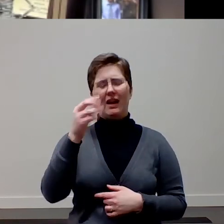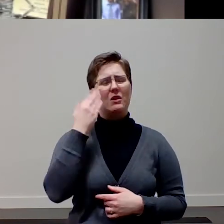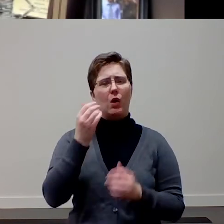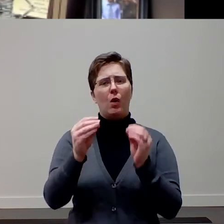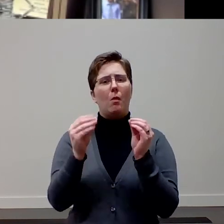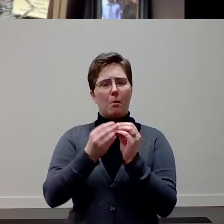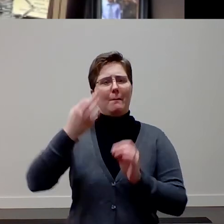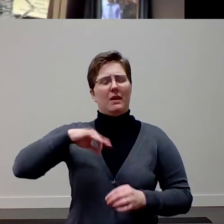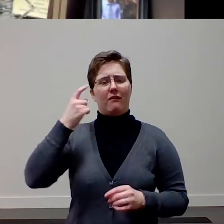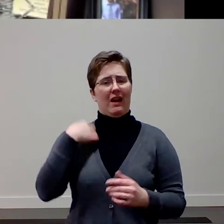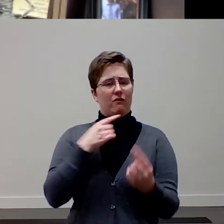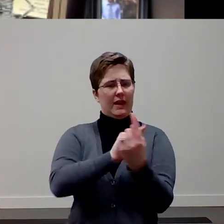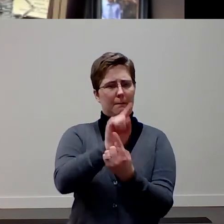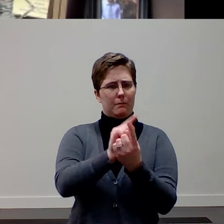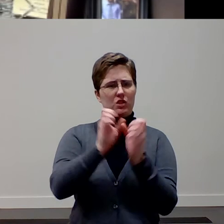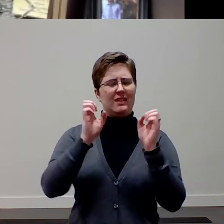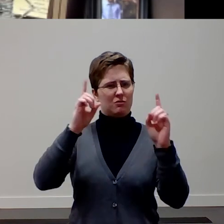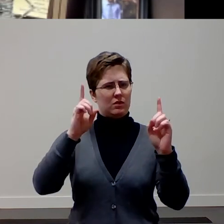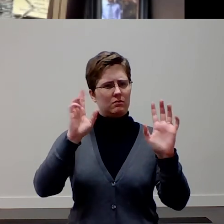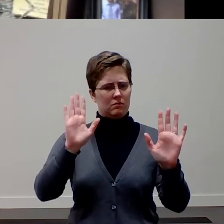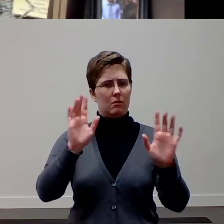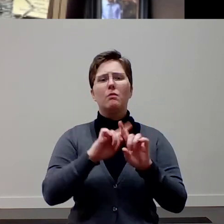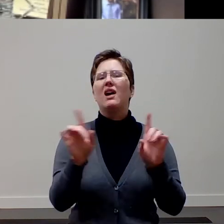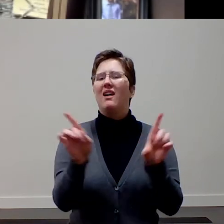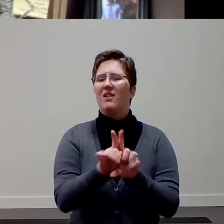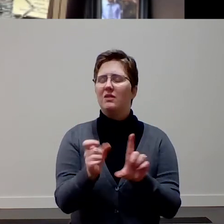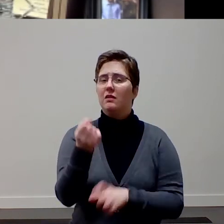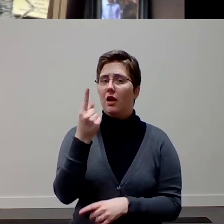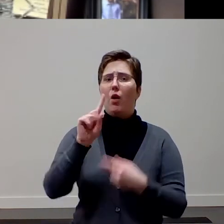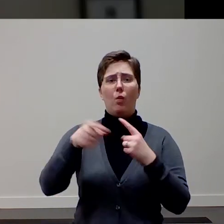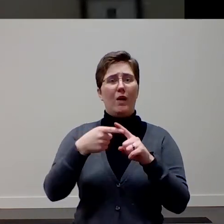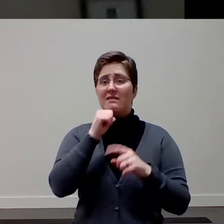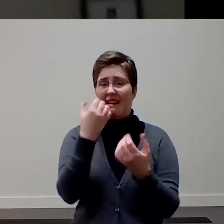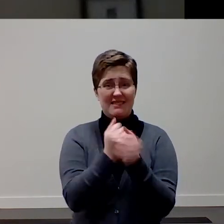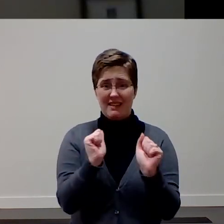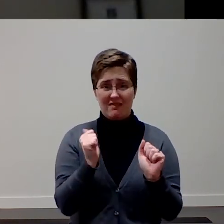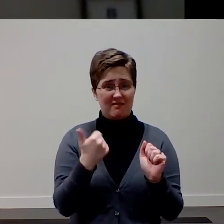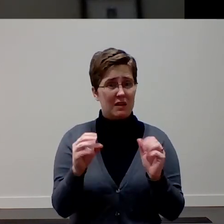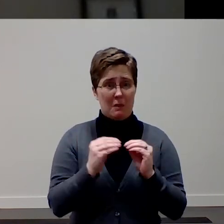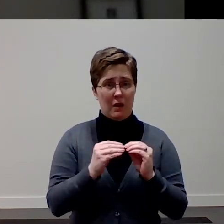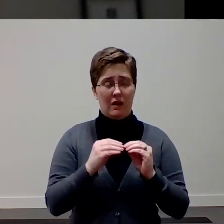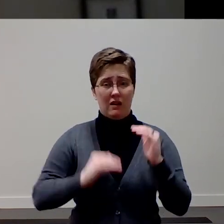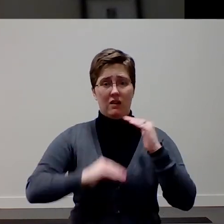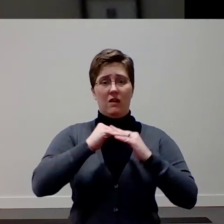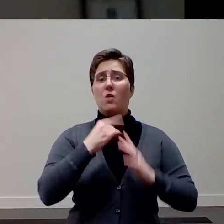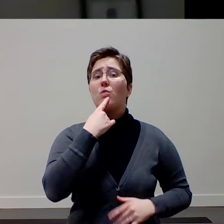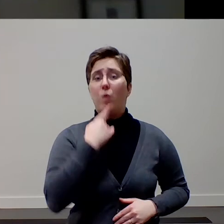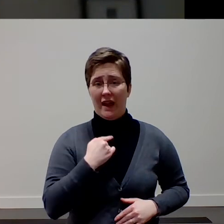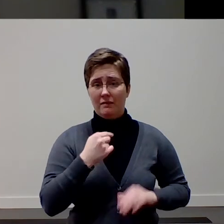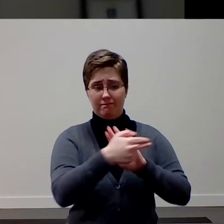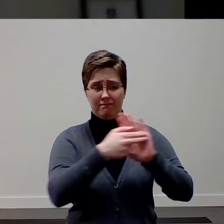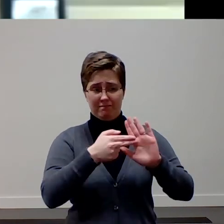keep you posted. So again, thank you for your support and TPS proud. Thank you, Dr. Durant. Mr. Schulte, any